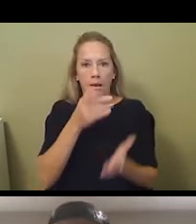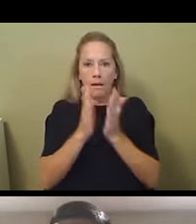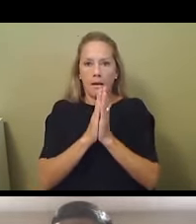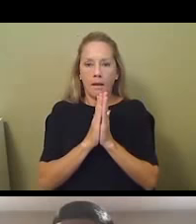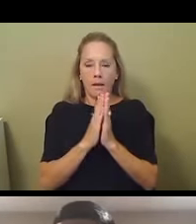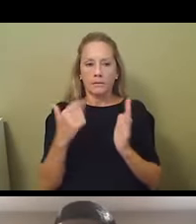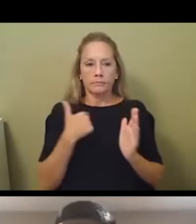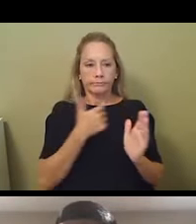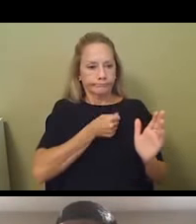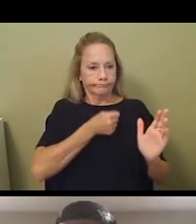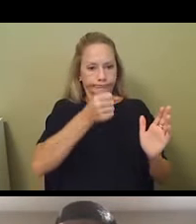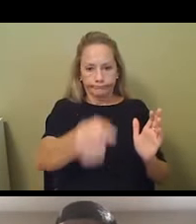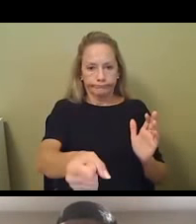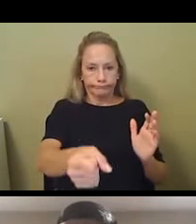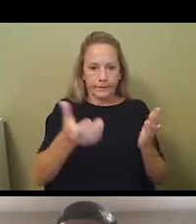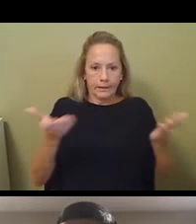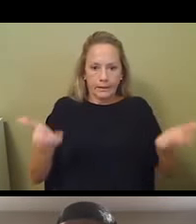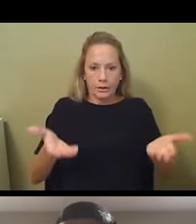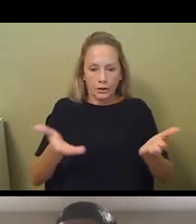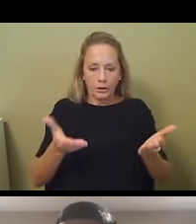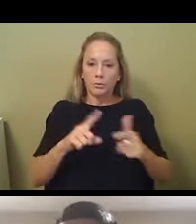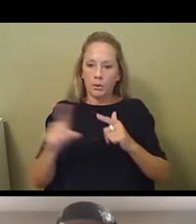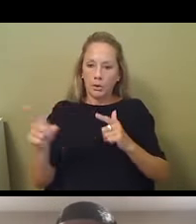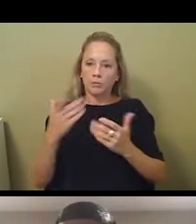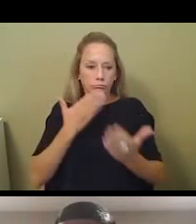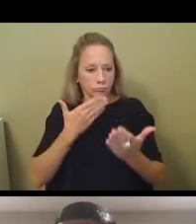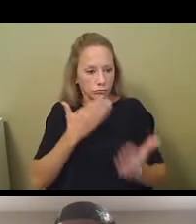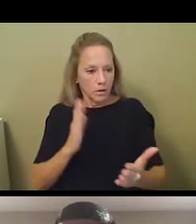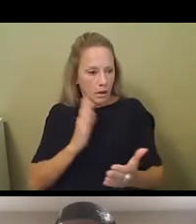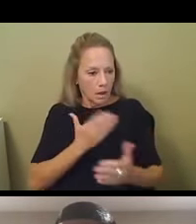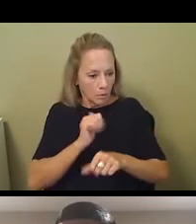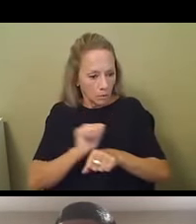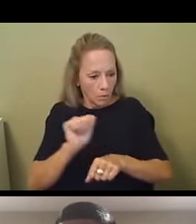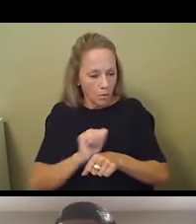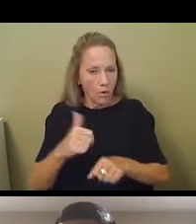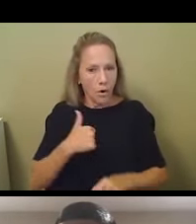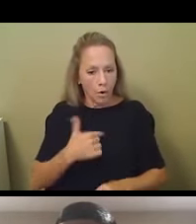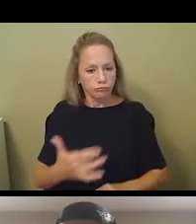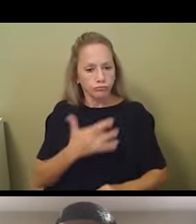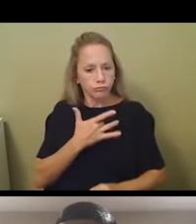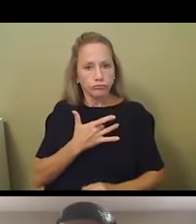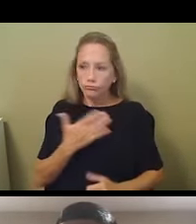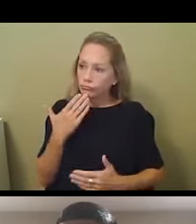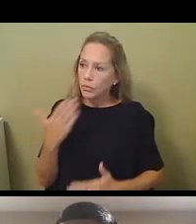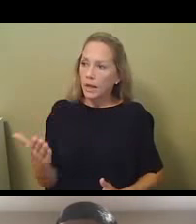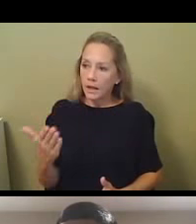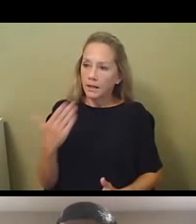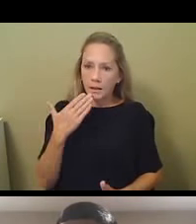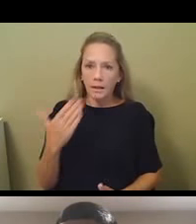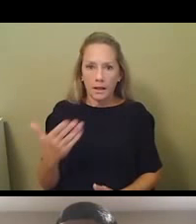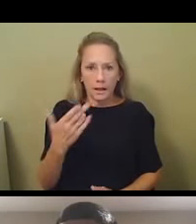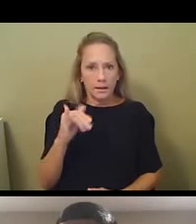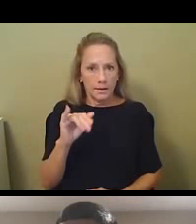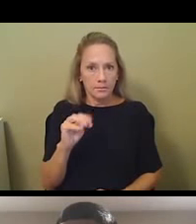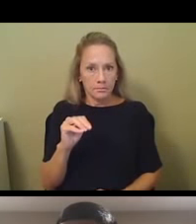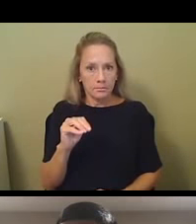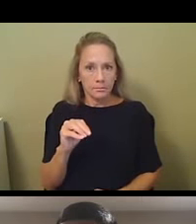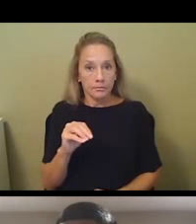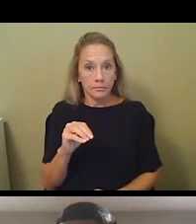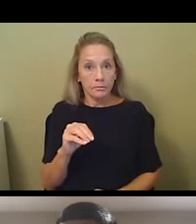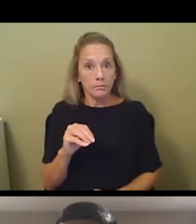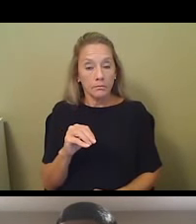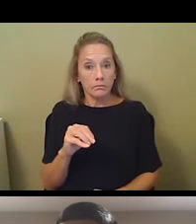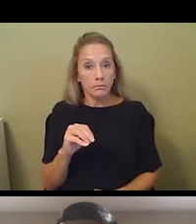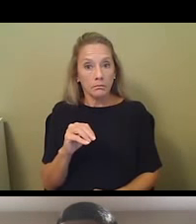spotlight that we are. And I genuinely and sincerely thanked him. And frankly, that's why I